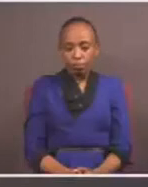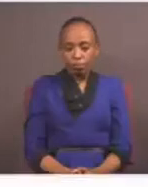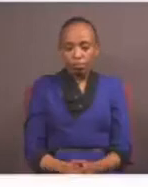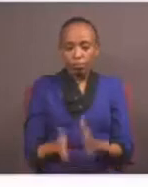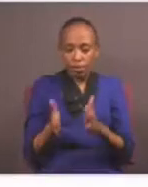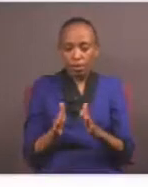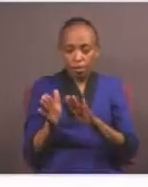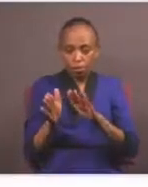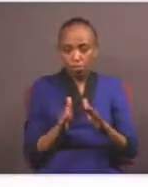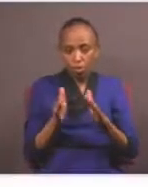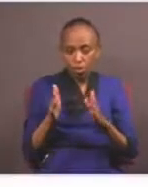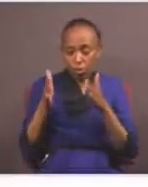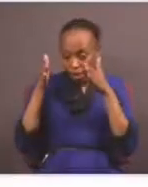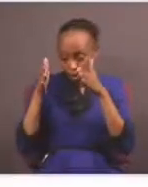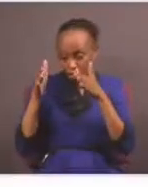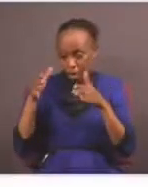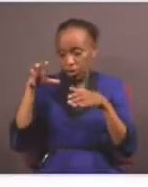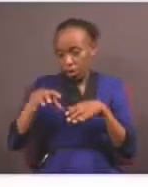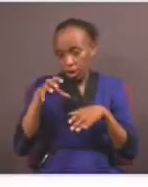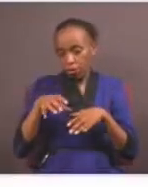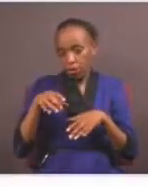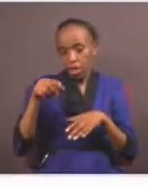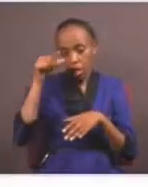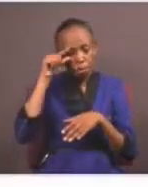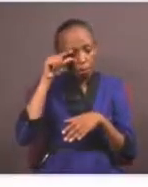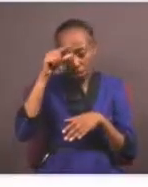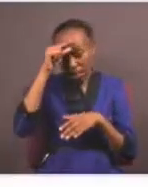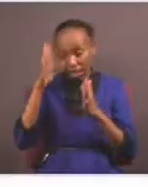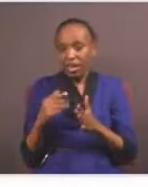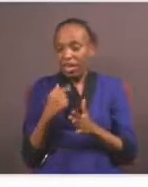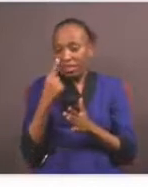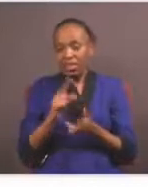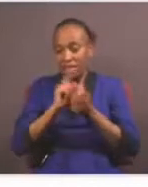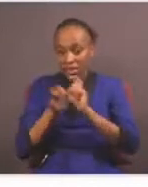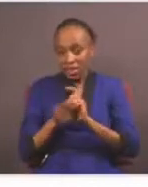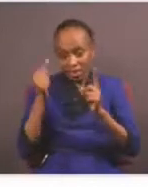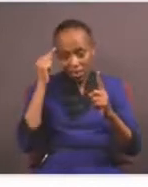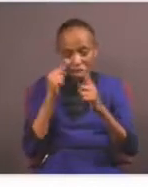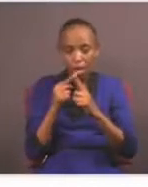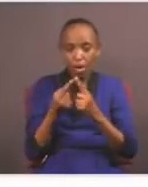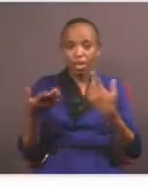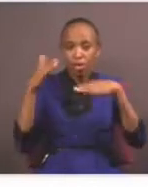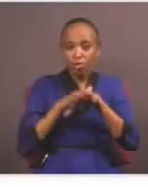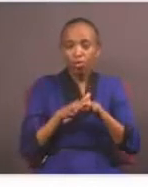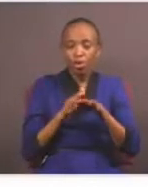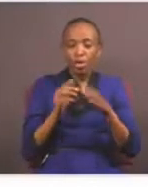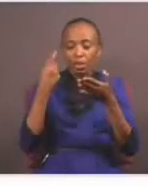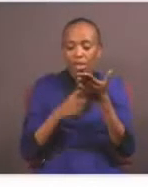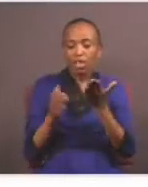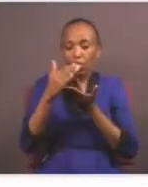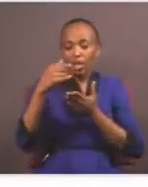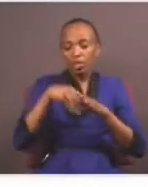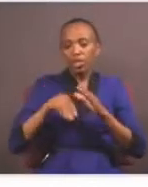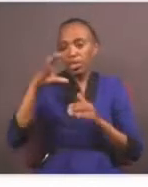Let's now move to the counties. Mombasa Governor Abdulswamad Nassir has announced a raft of changes aimed at streamlining revenue collection in the